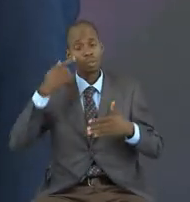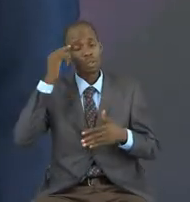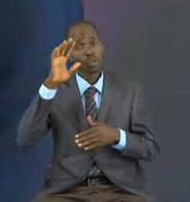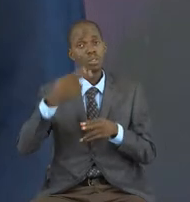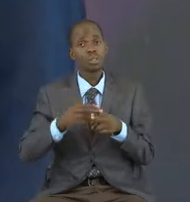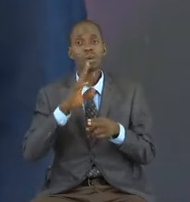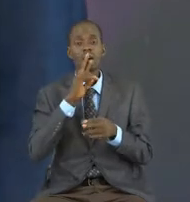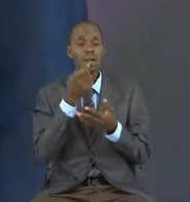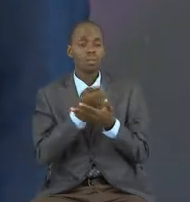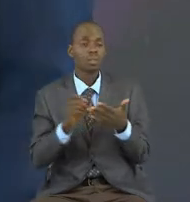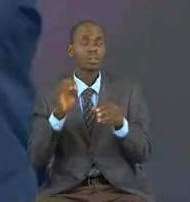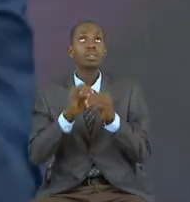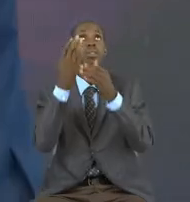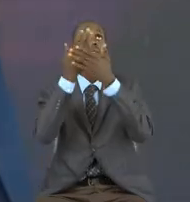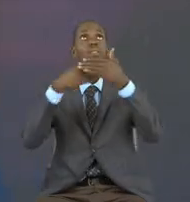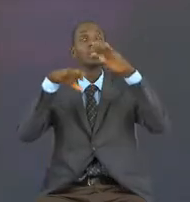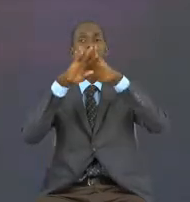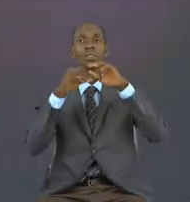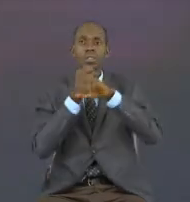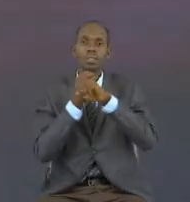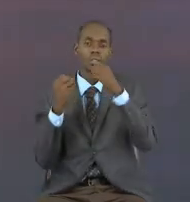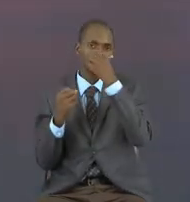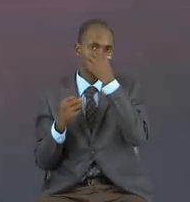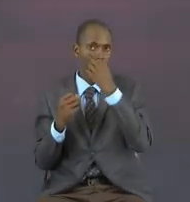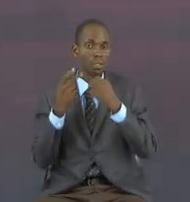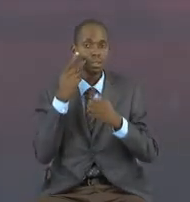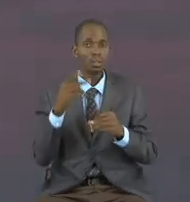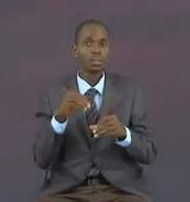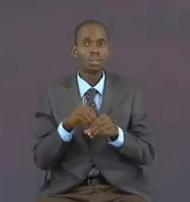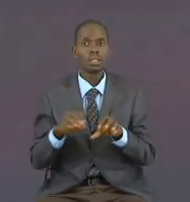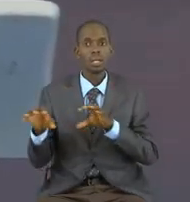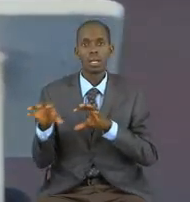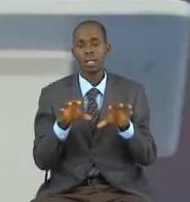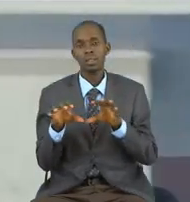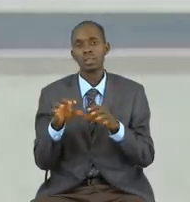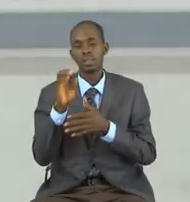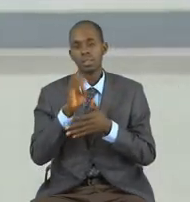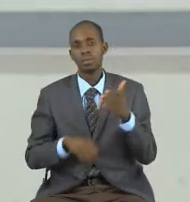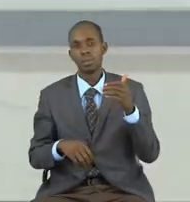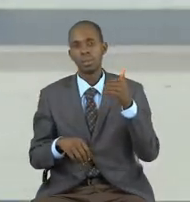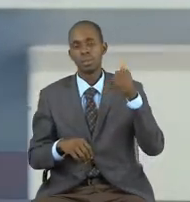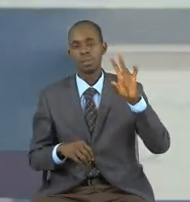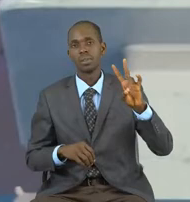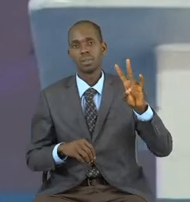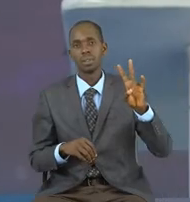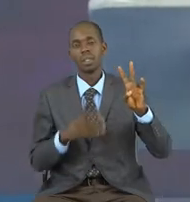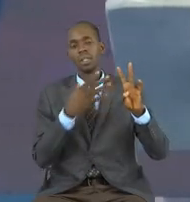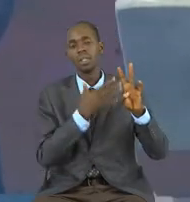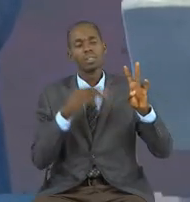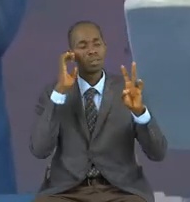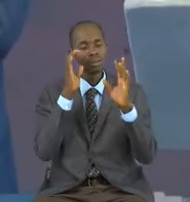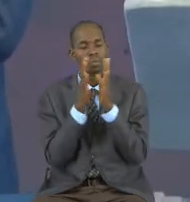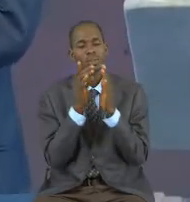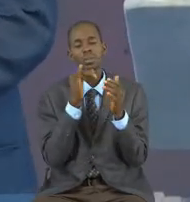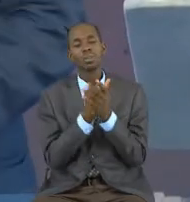heaven. Saved. And then in Acts chapter 17, he prayed and he said, Holy Father,